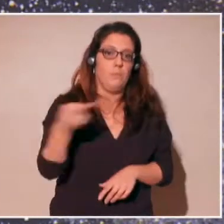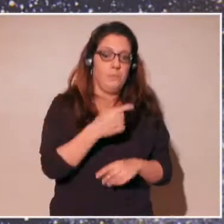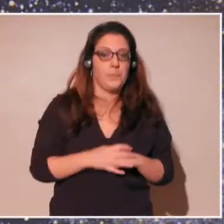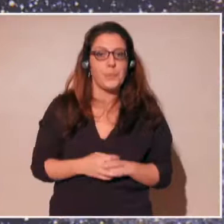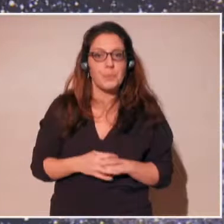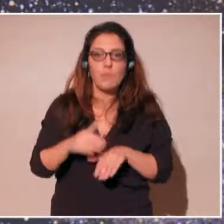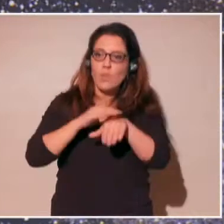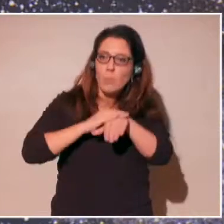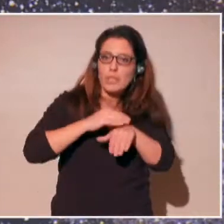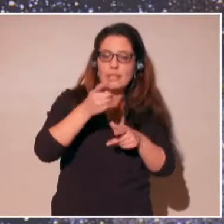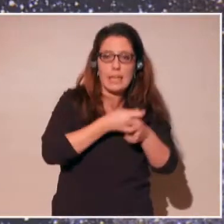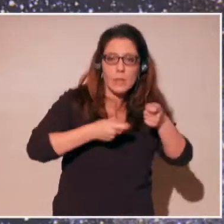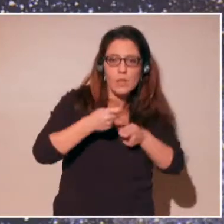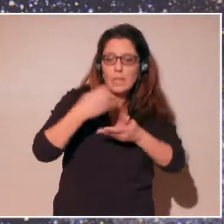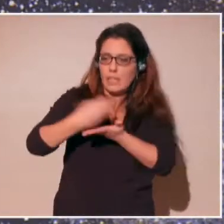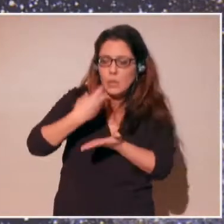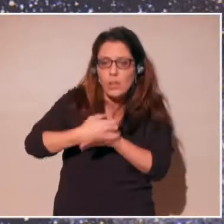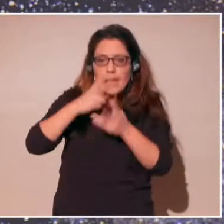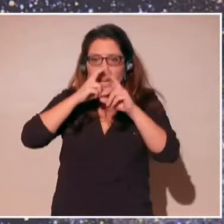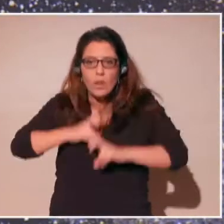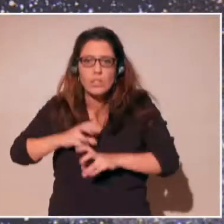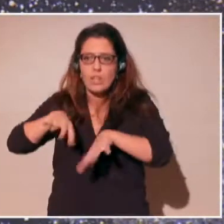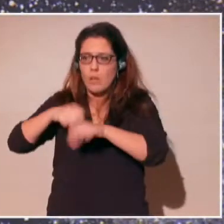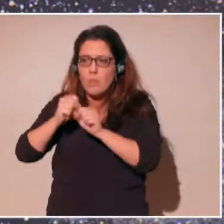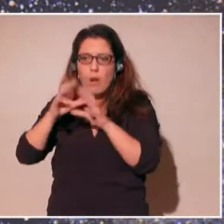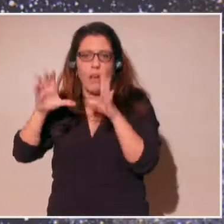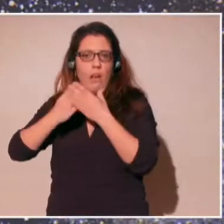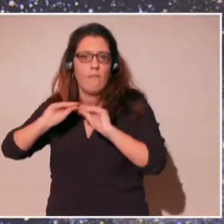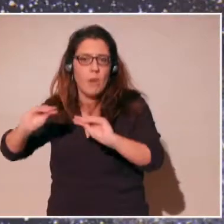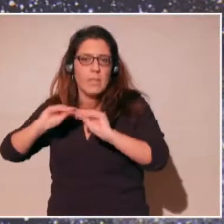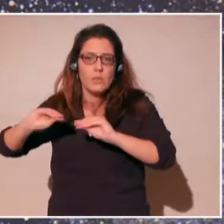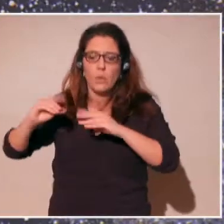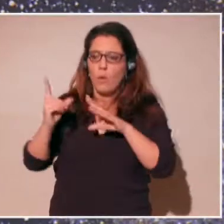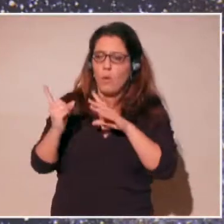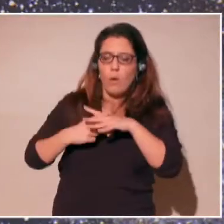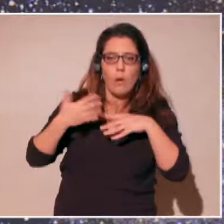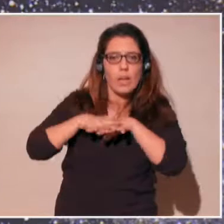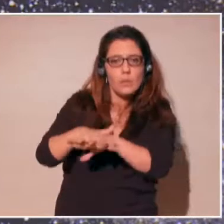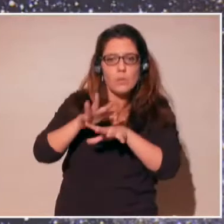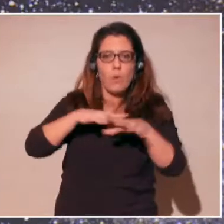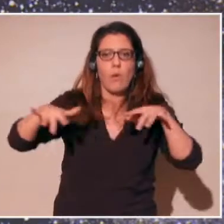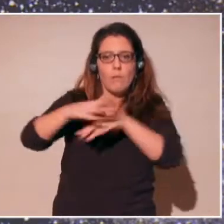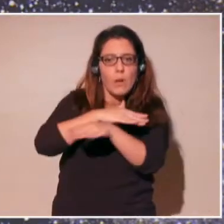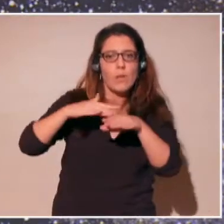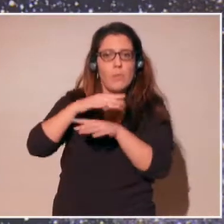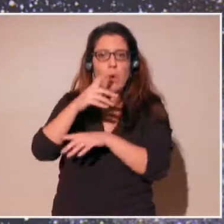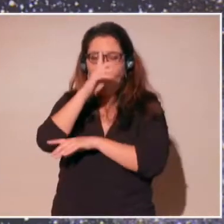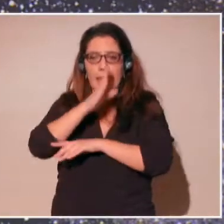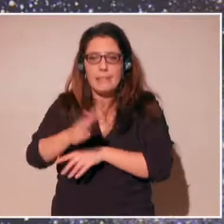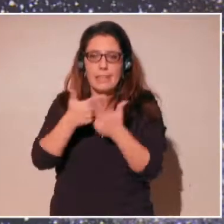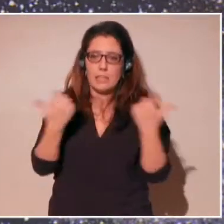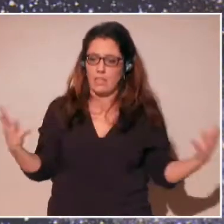whole of society. It also has a direct link to economic policy, to research, information, environment,